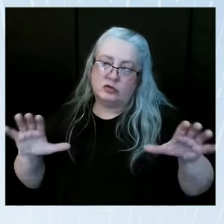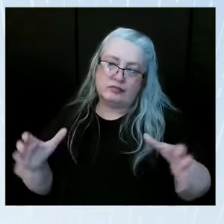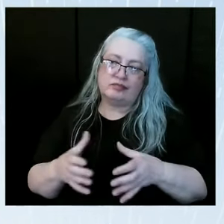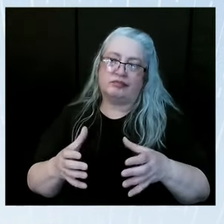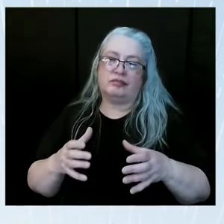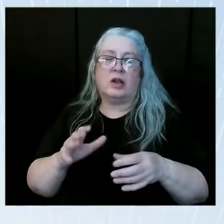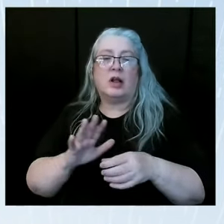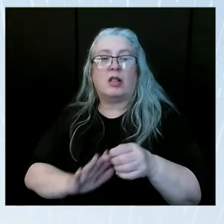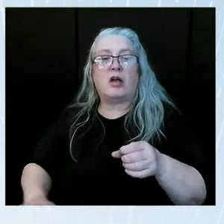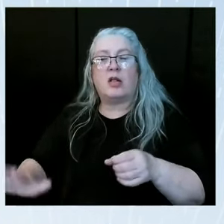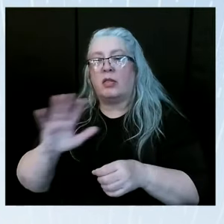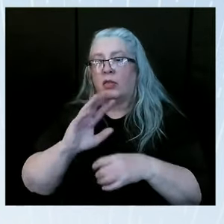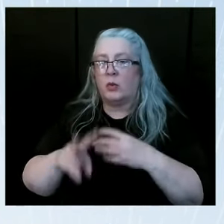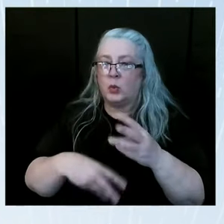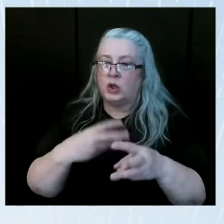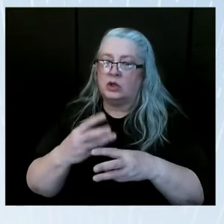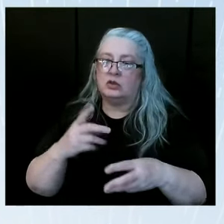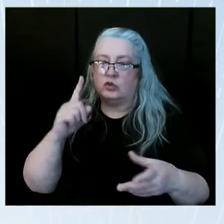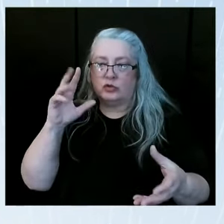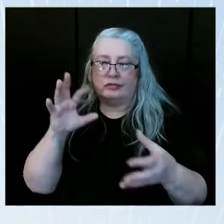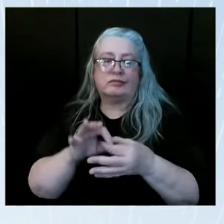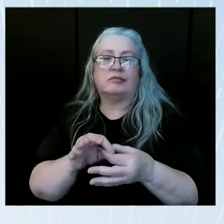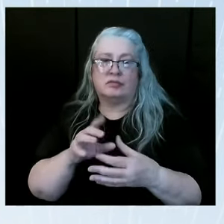issues. Lastly,